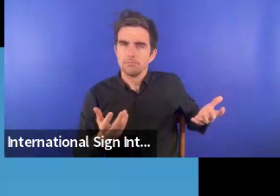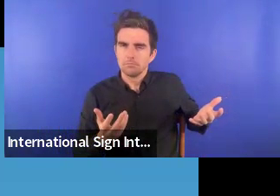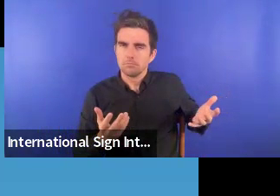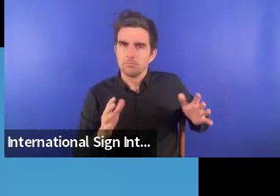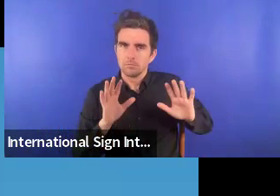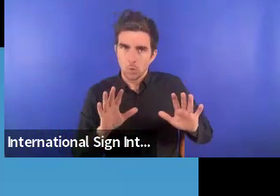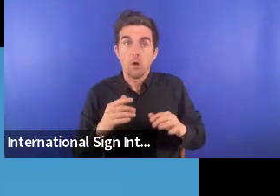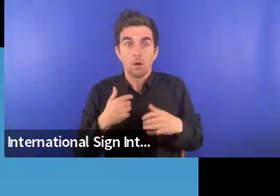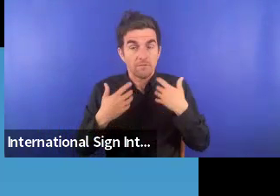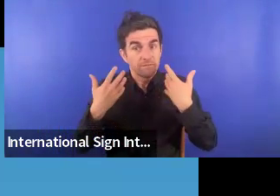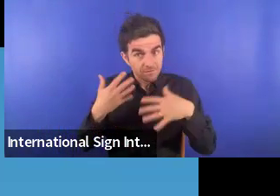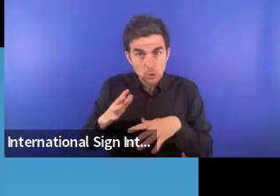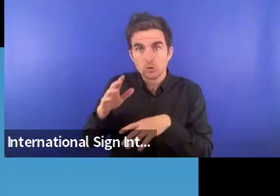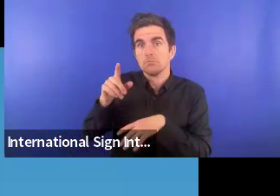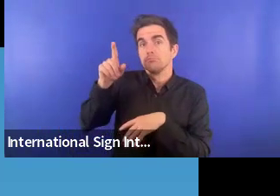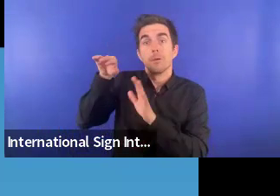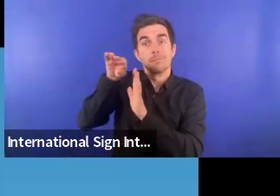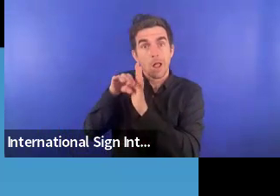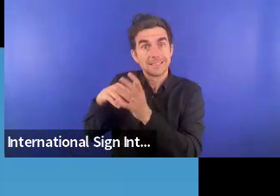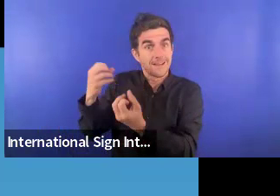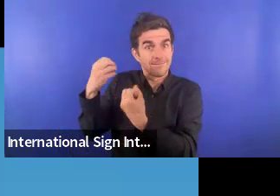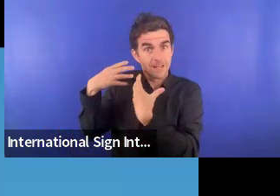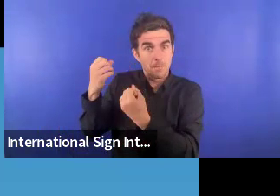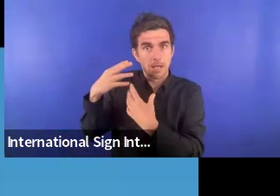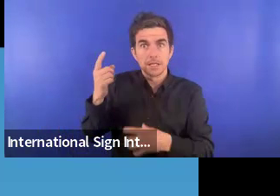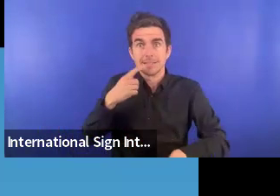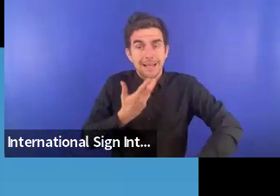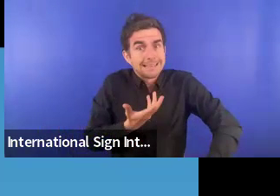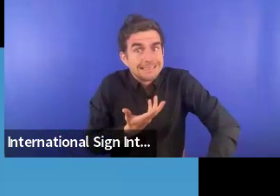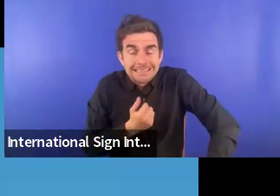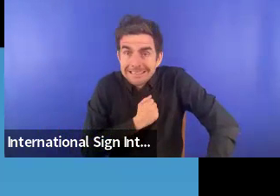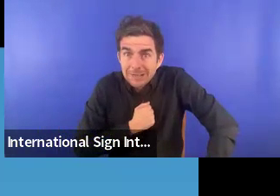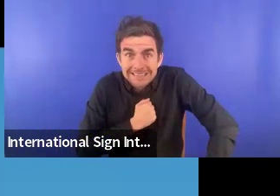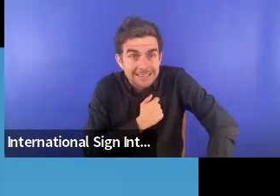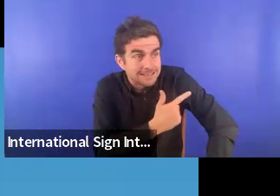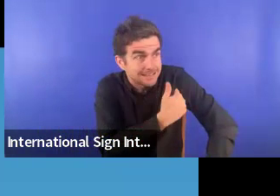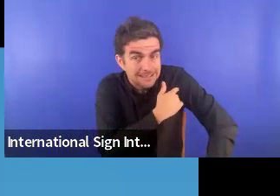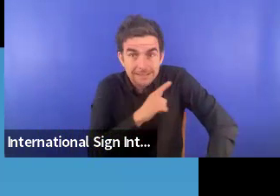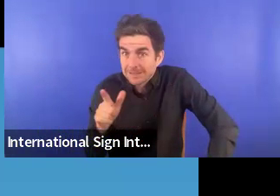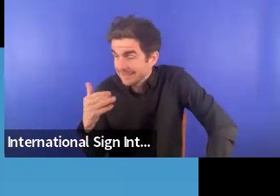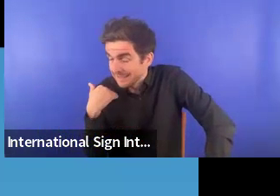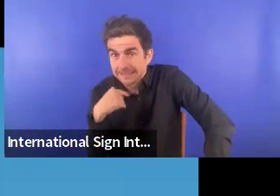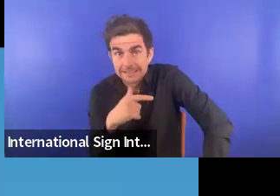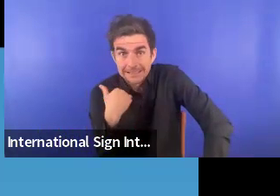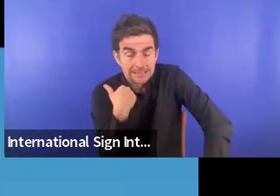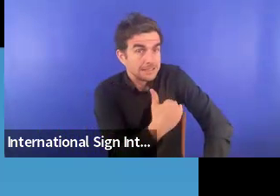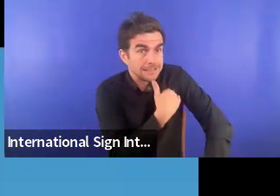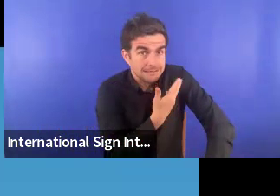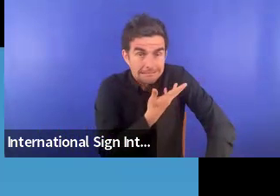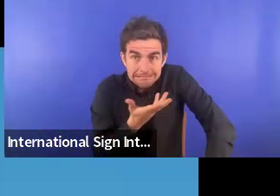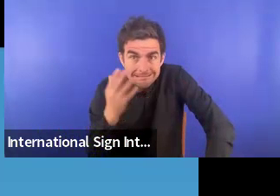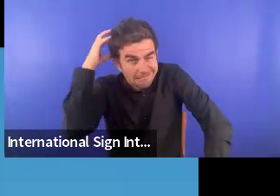only more powerful, but it's also more effective to be able to collectively come together and decide